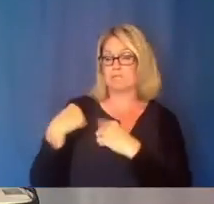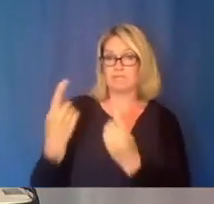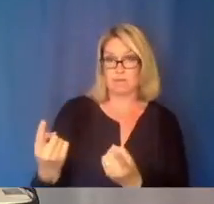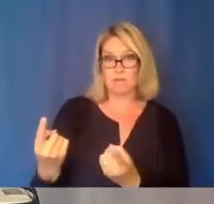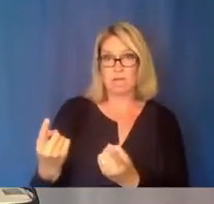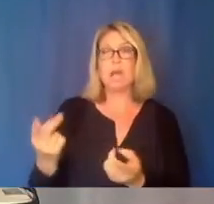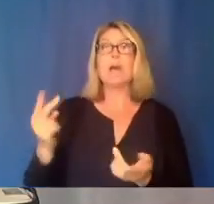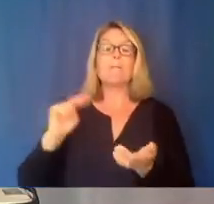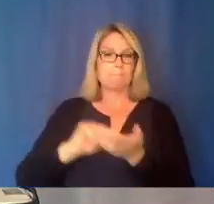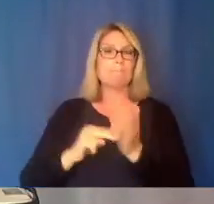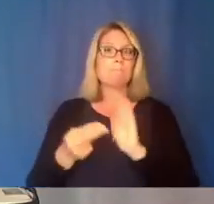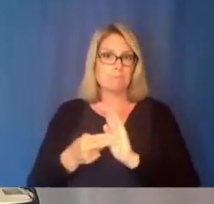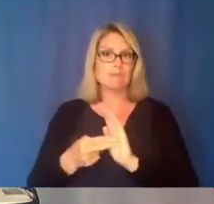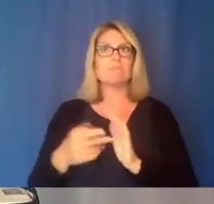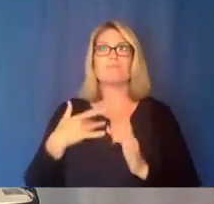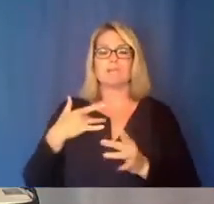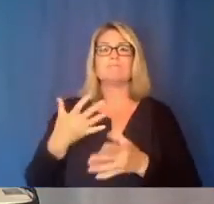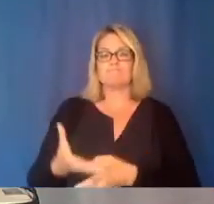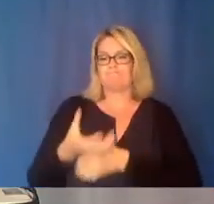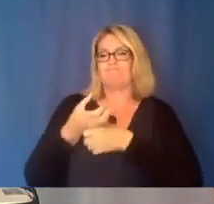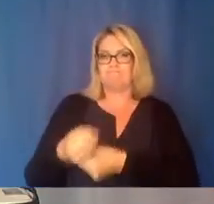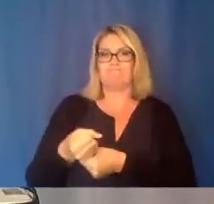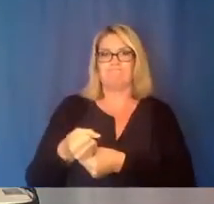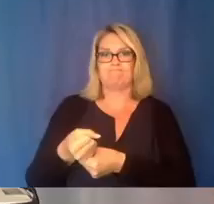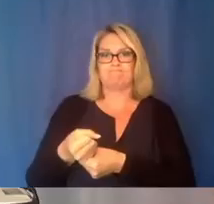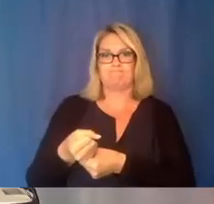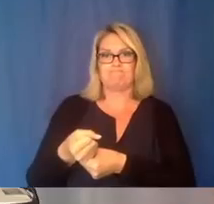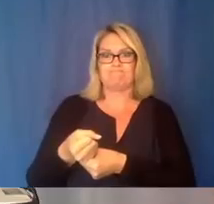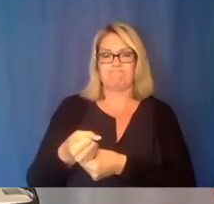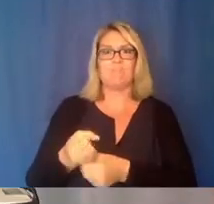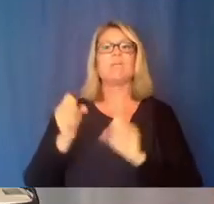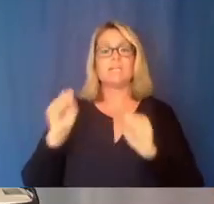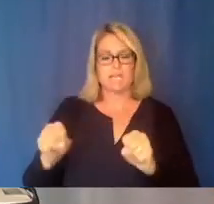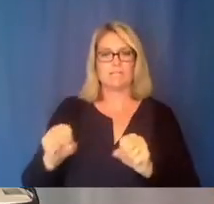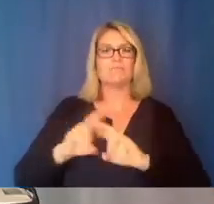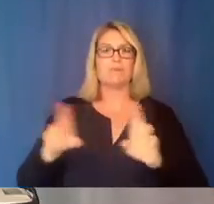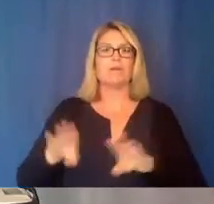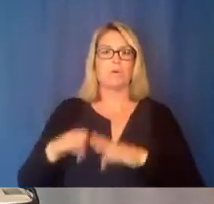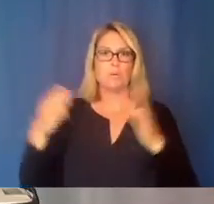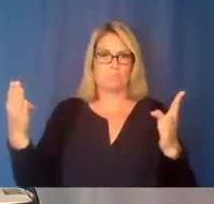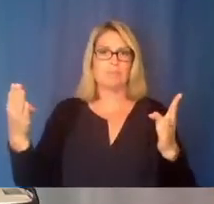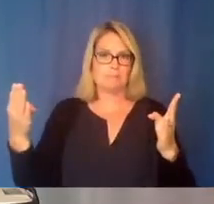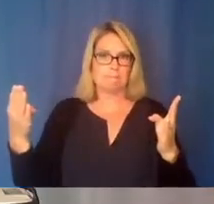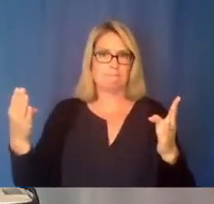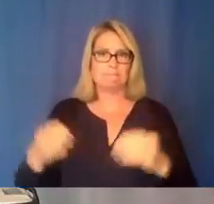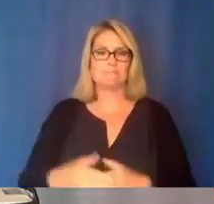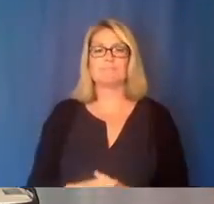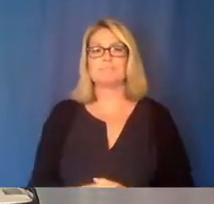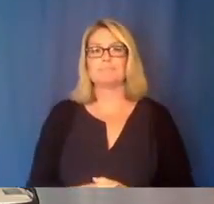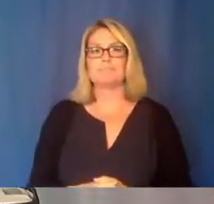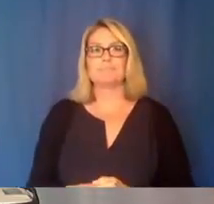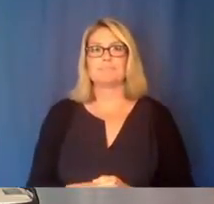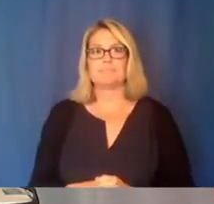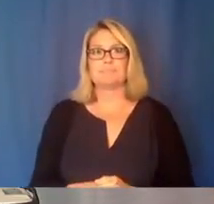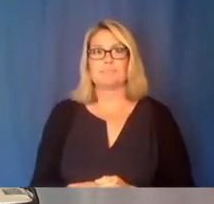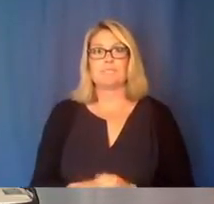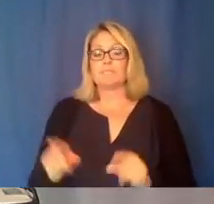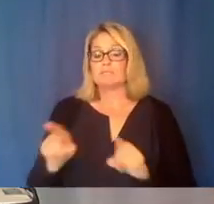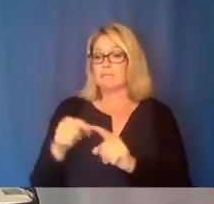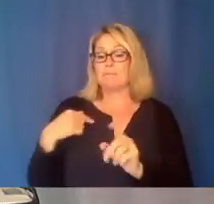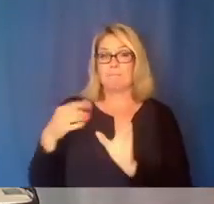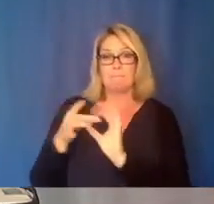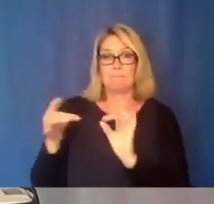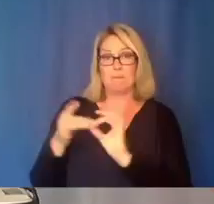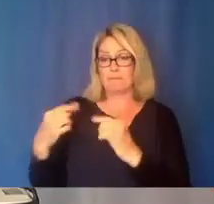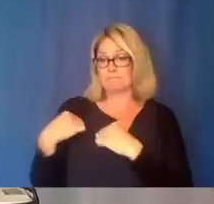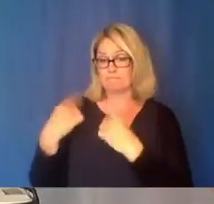us an increased level of comfort to make the steps ahead. Again, I would say, as we have often done so here, that